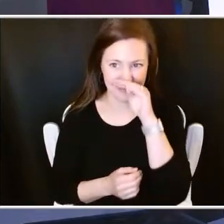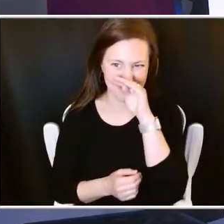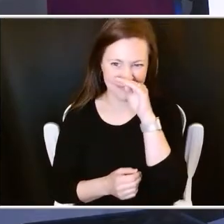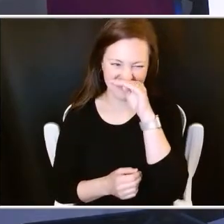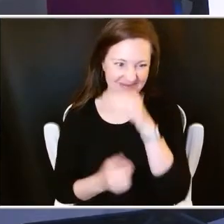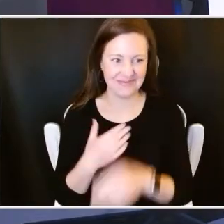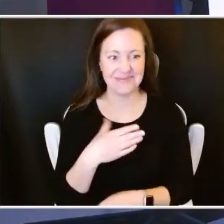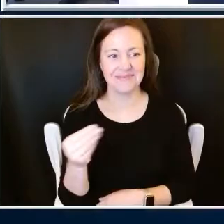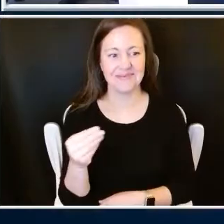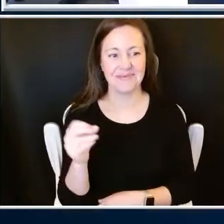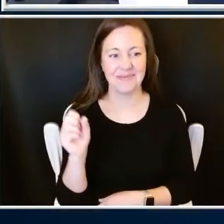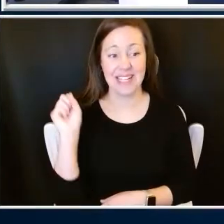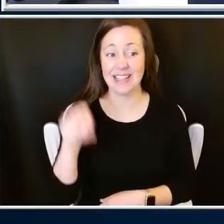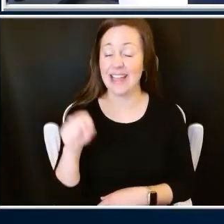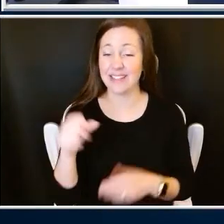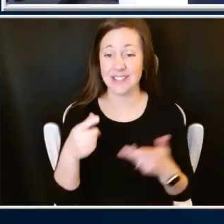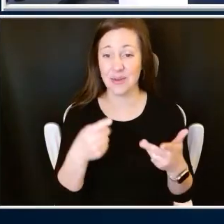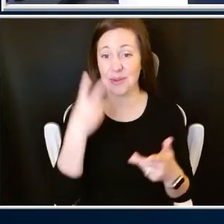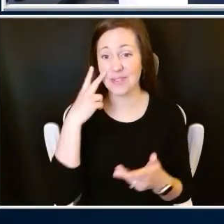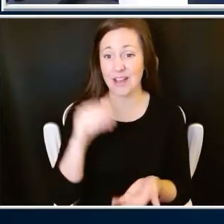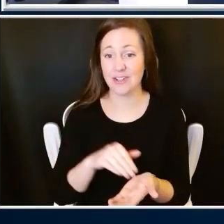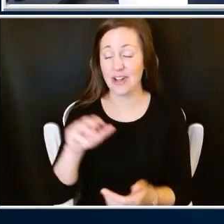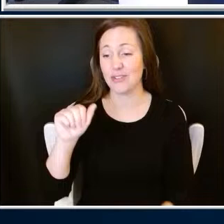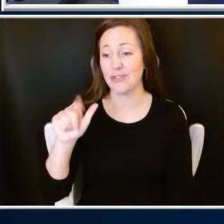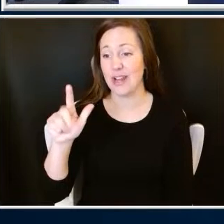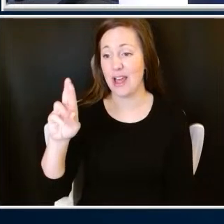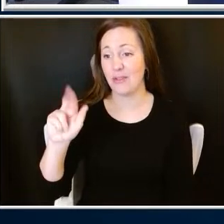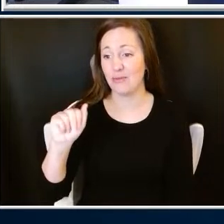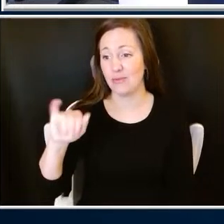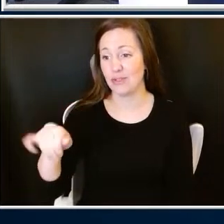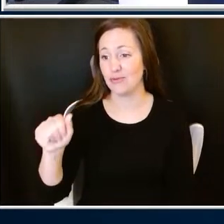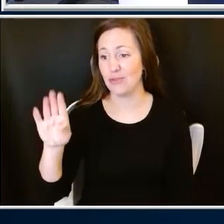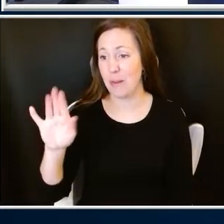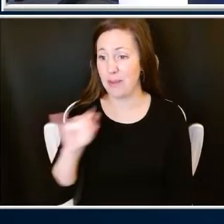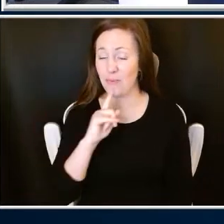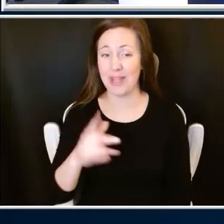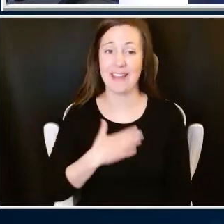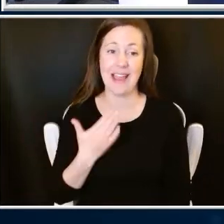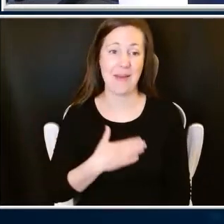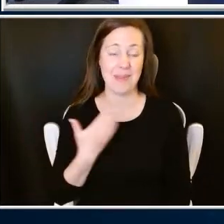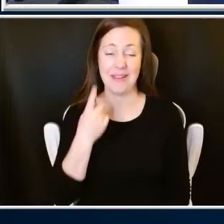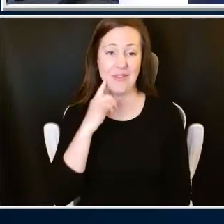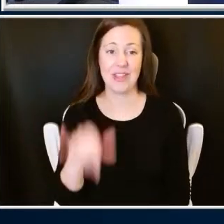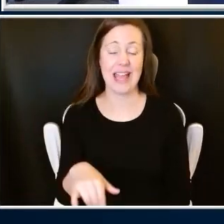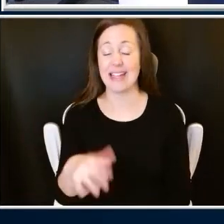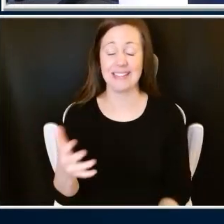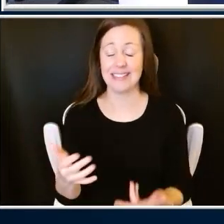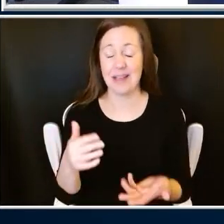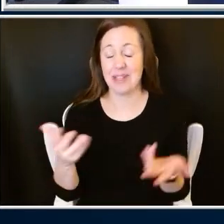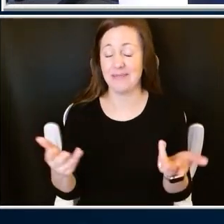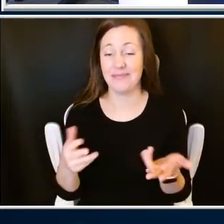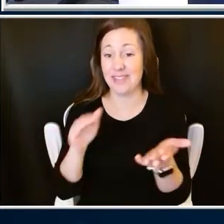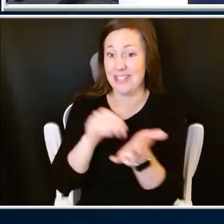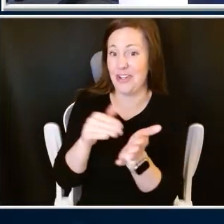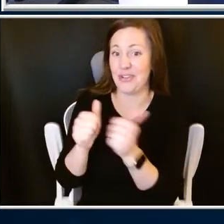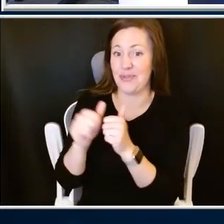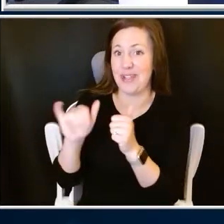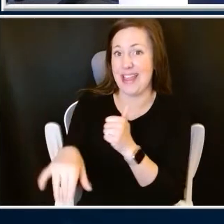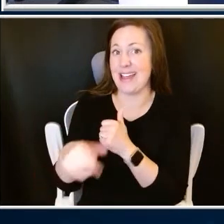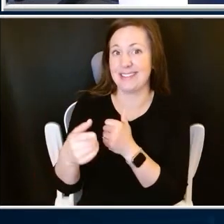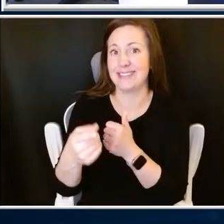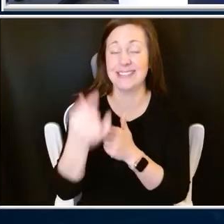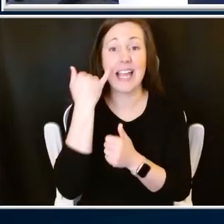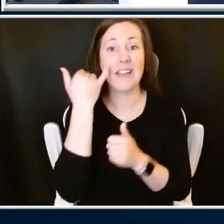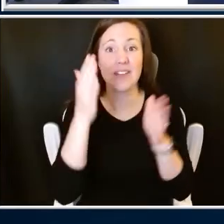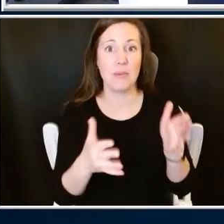We got you into Dr. Al-Rashabi, and we're so glad that we did. Dr. Al-Rashabi, on that note, what would you say to someone who wants a second opinion but